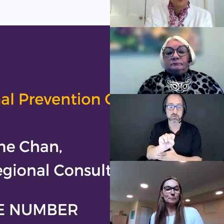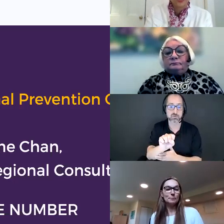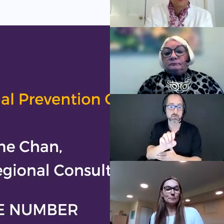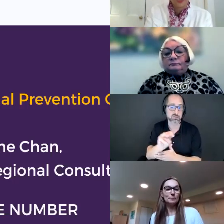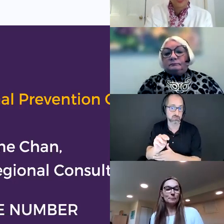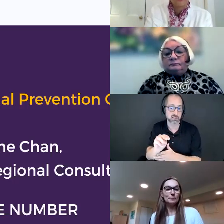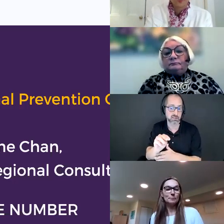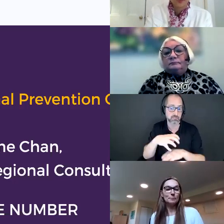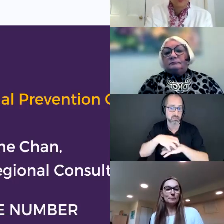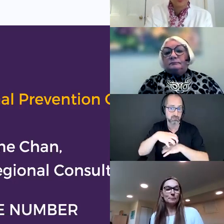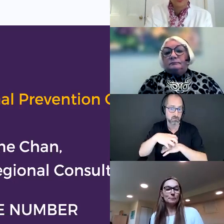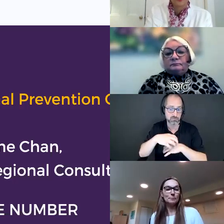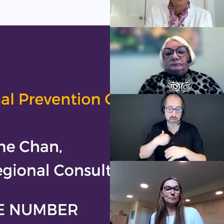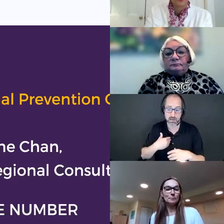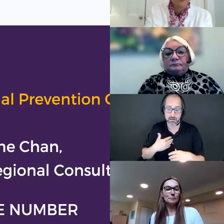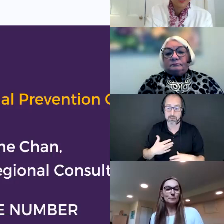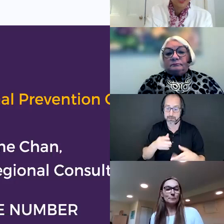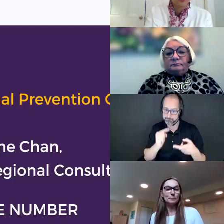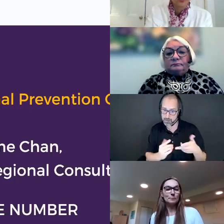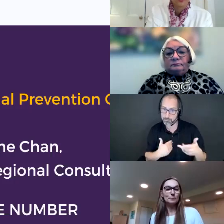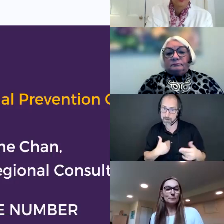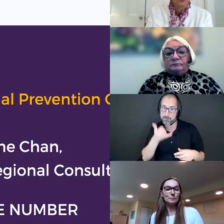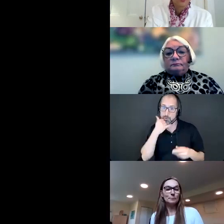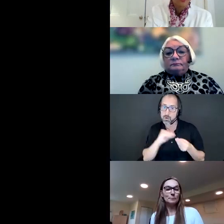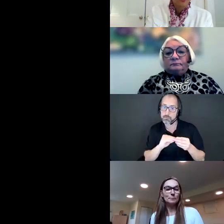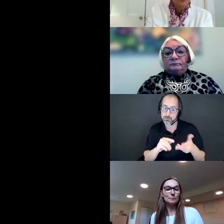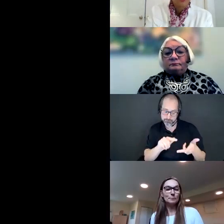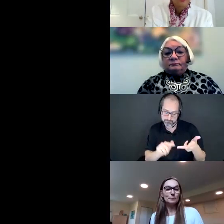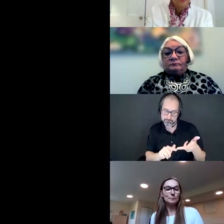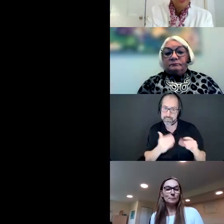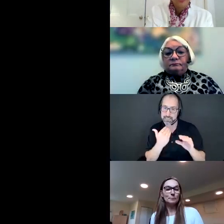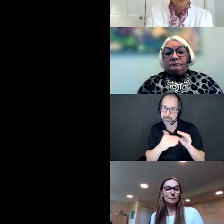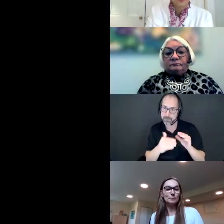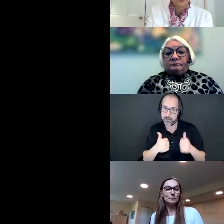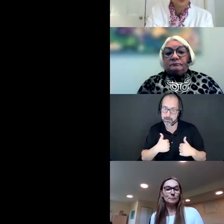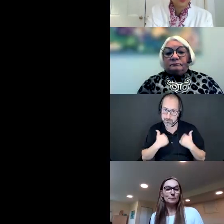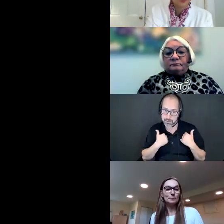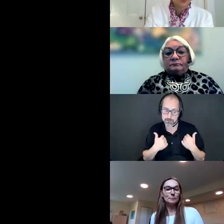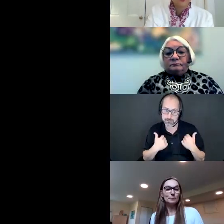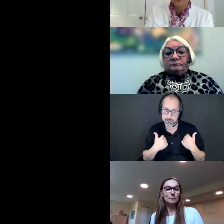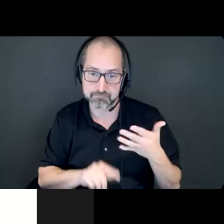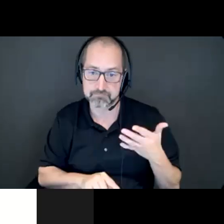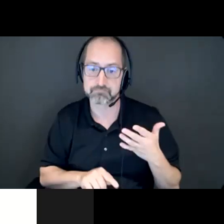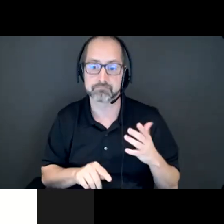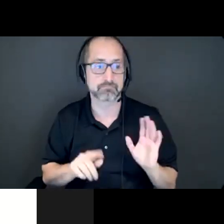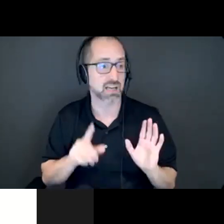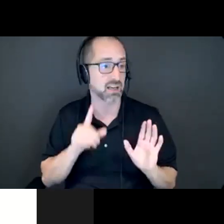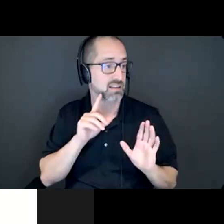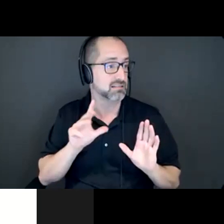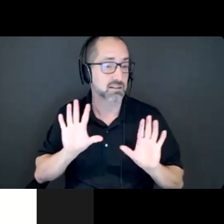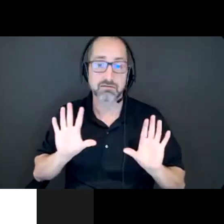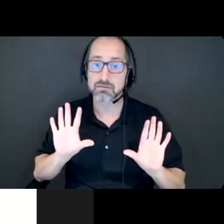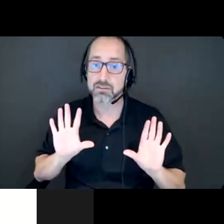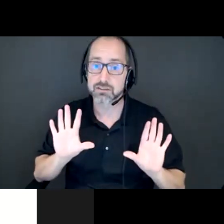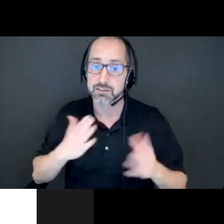And here is my phone number and email address. And I think we're done. So thank you so